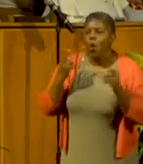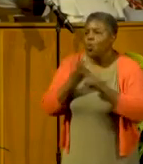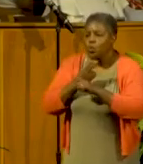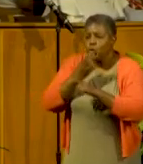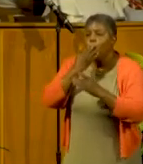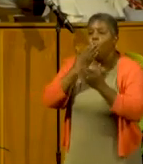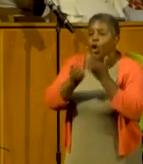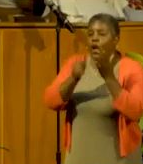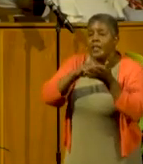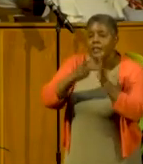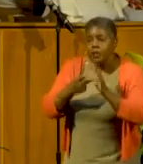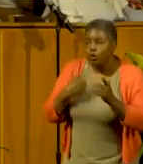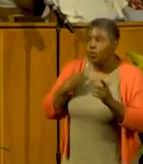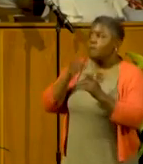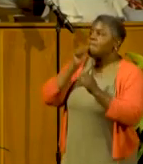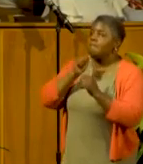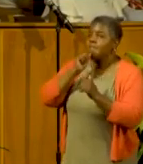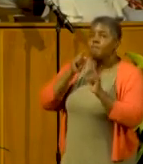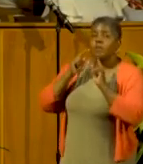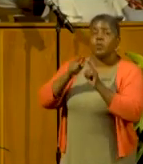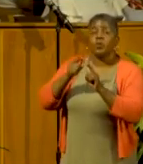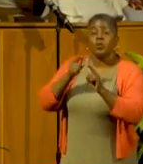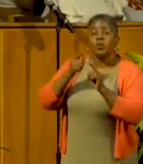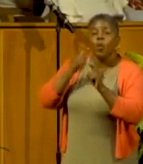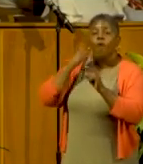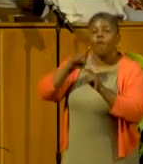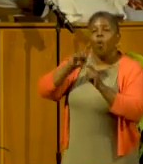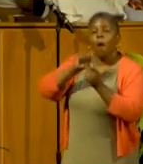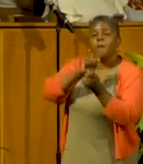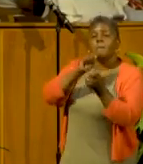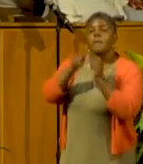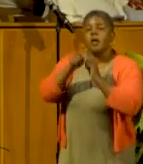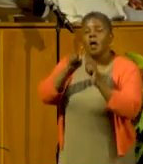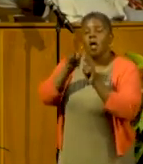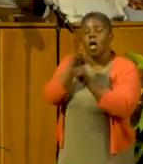use your good intention of perseverance as a tool for manipulation.